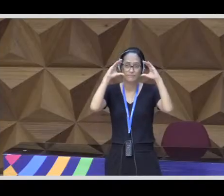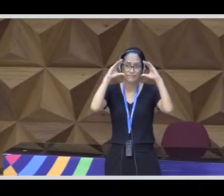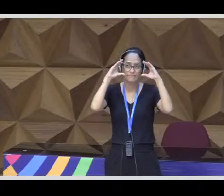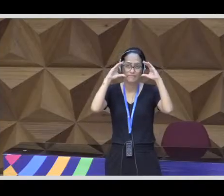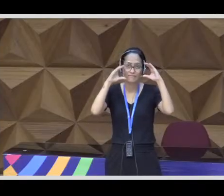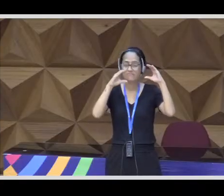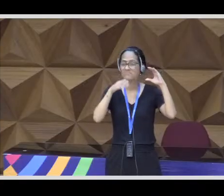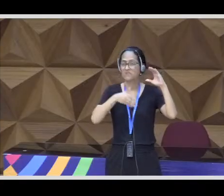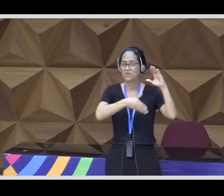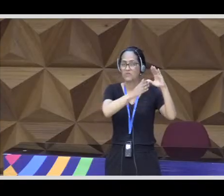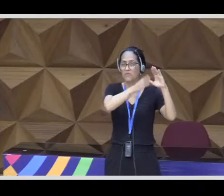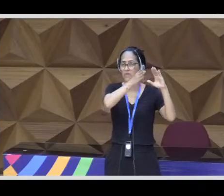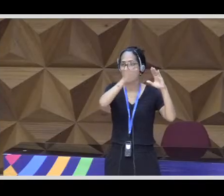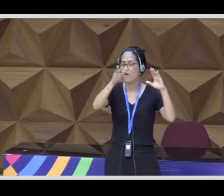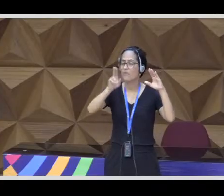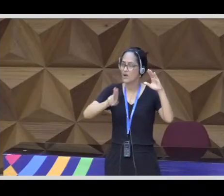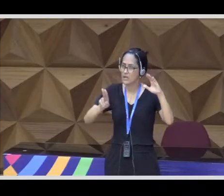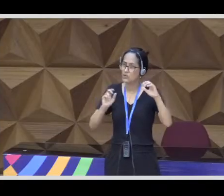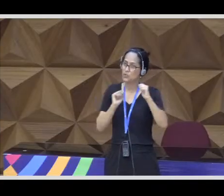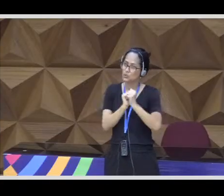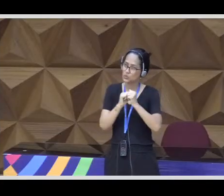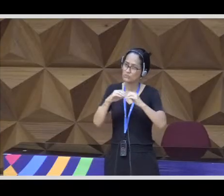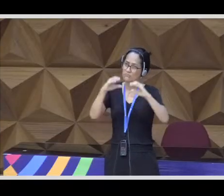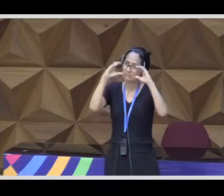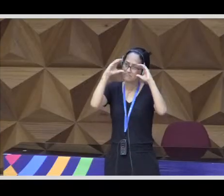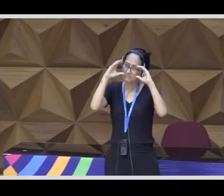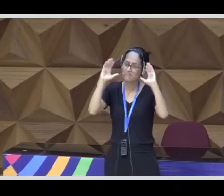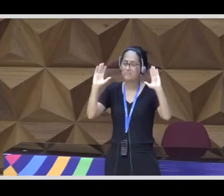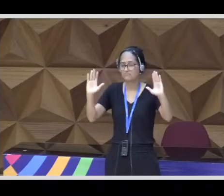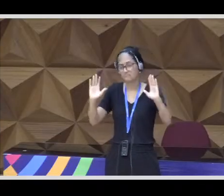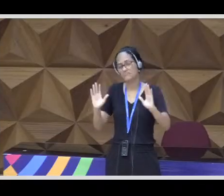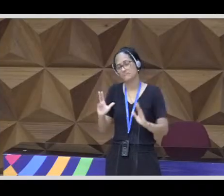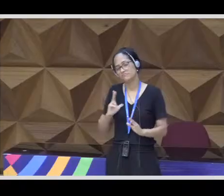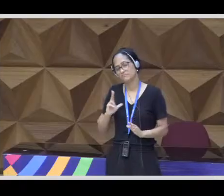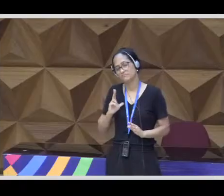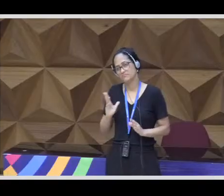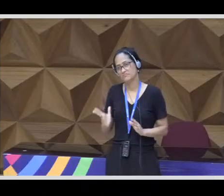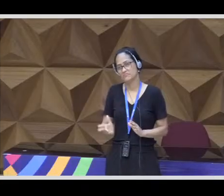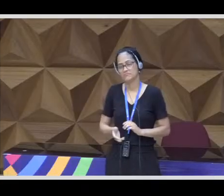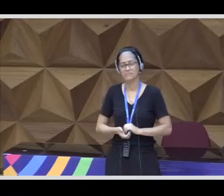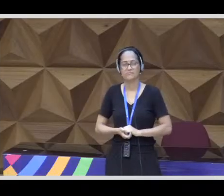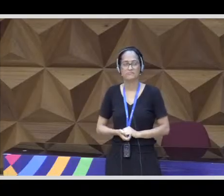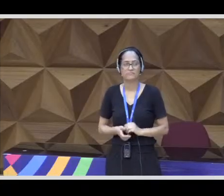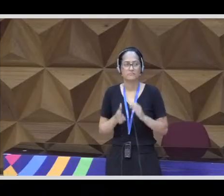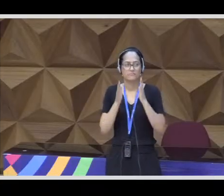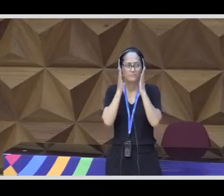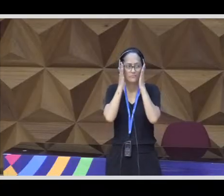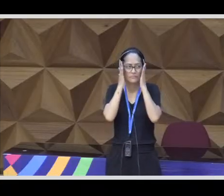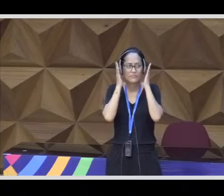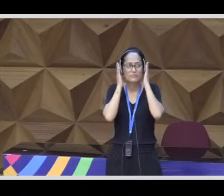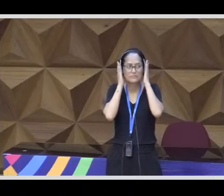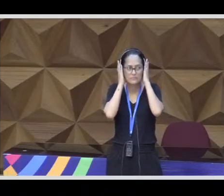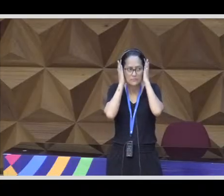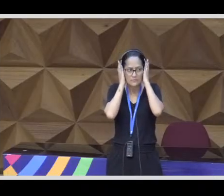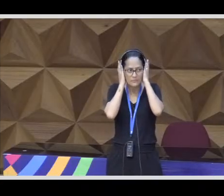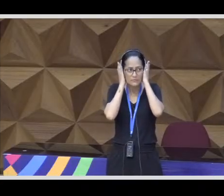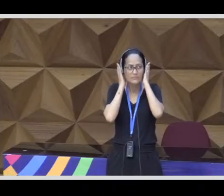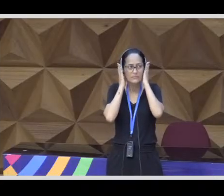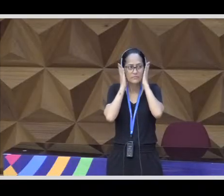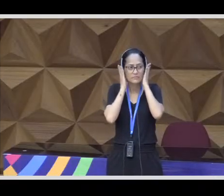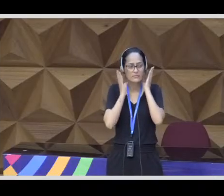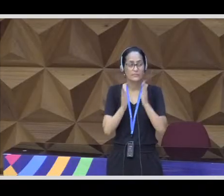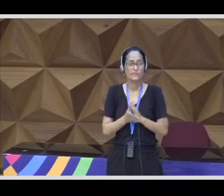personal. Okay, thank you. Yeah. Hi, Stephen. Right here.